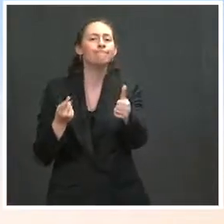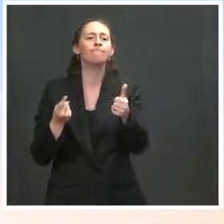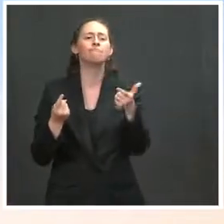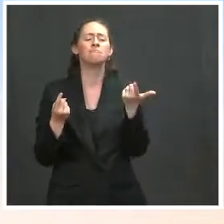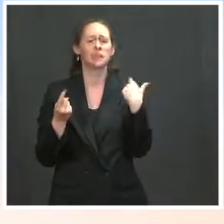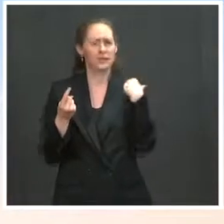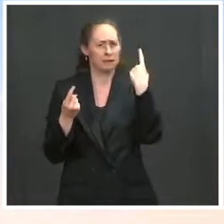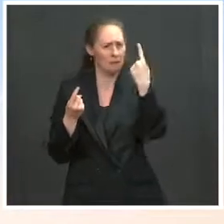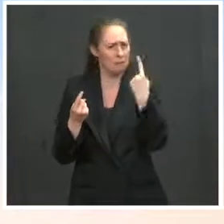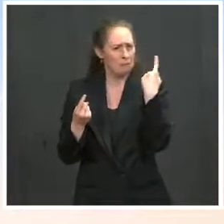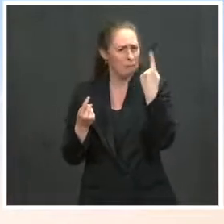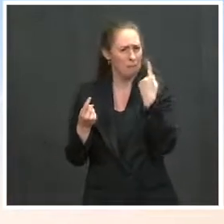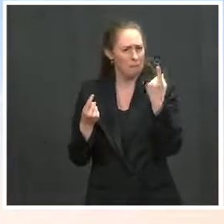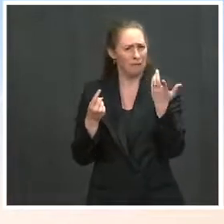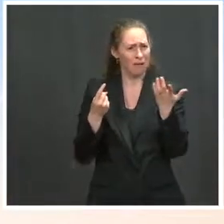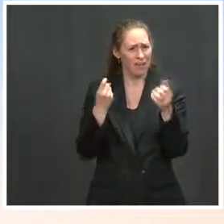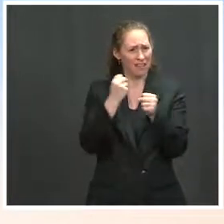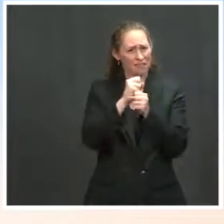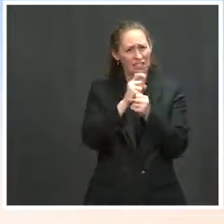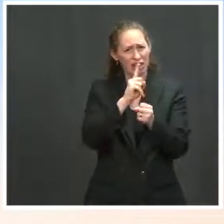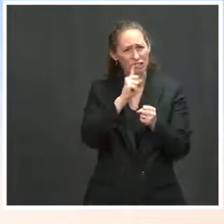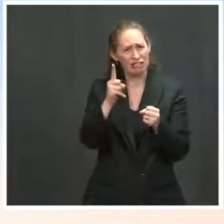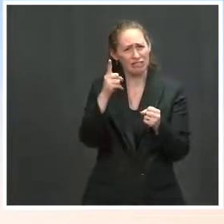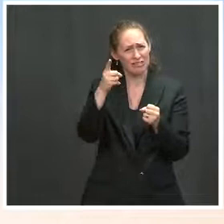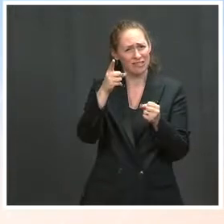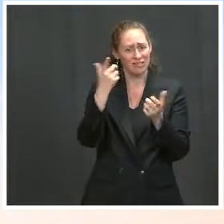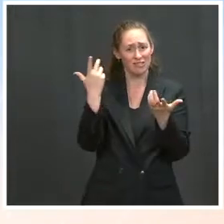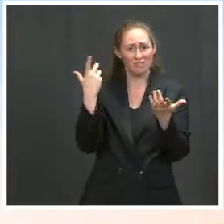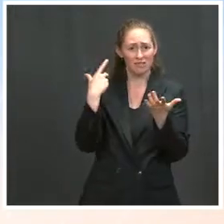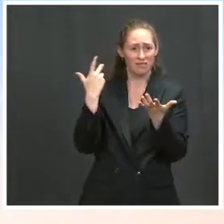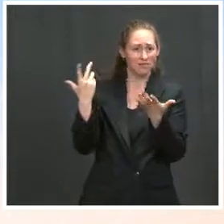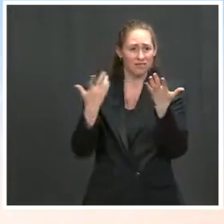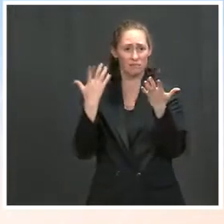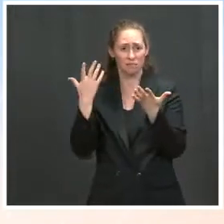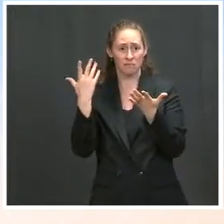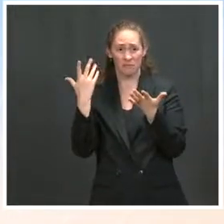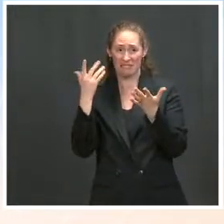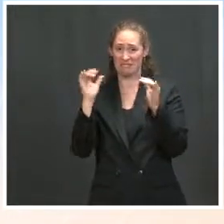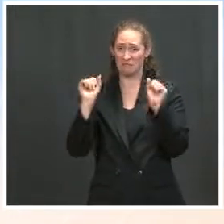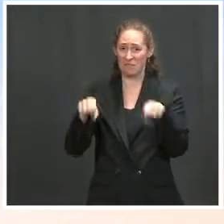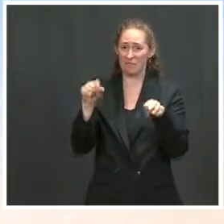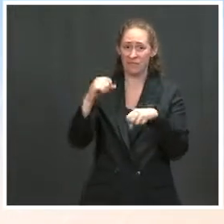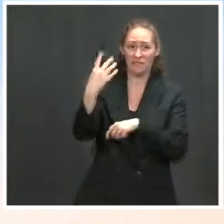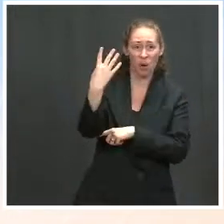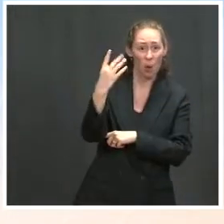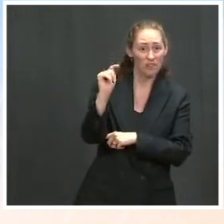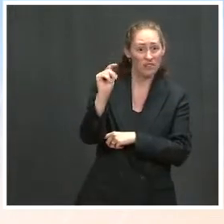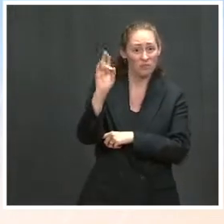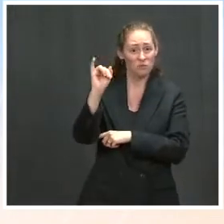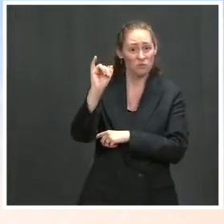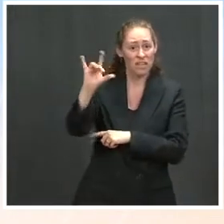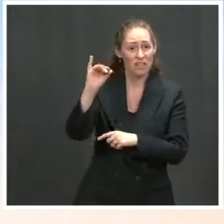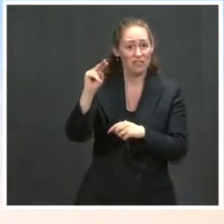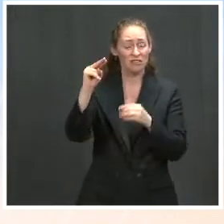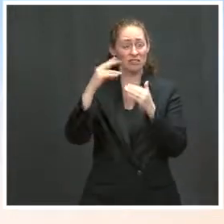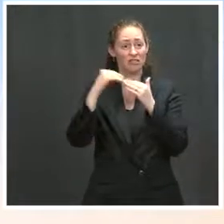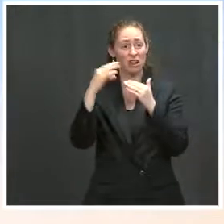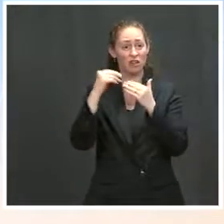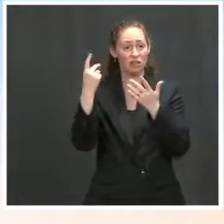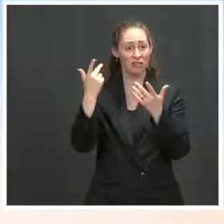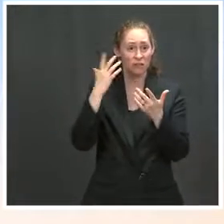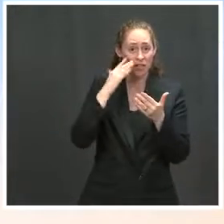going to be any waste in the possibly $4 trillion more of spending in the next couple of months?